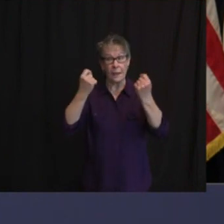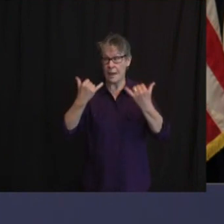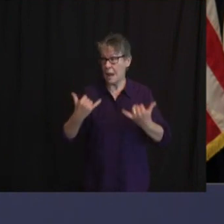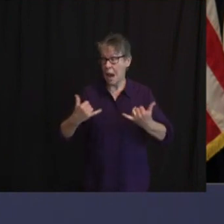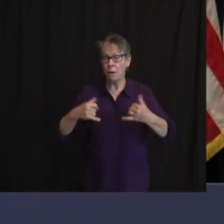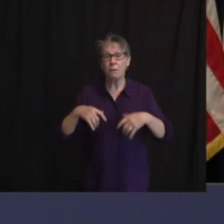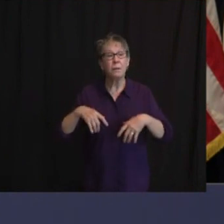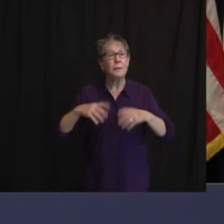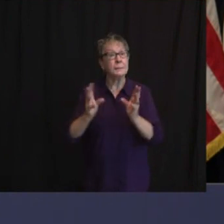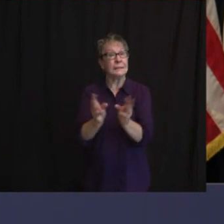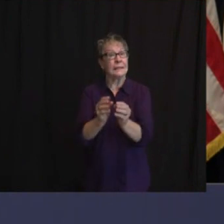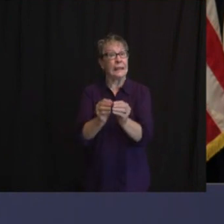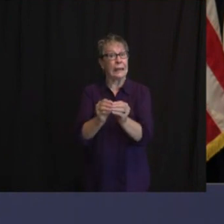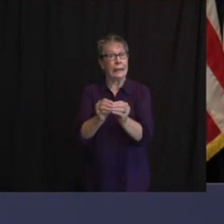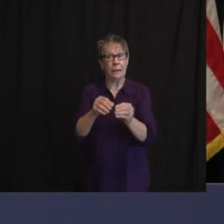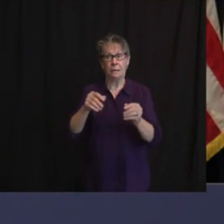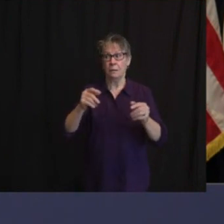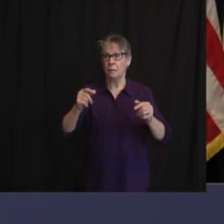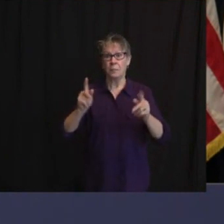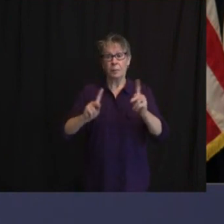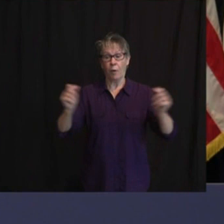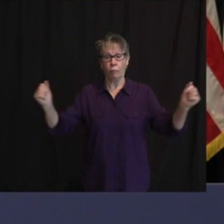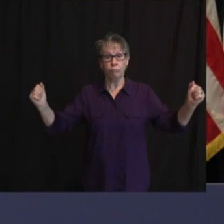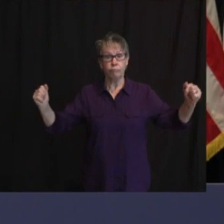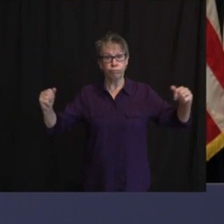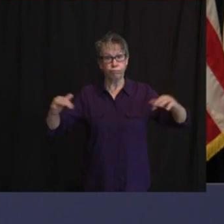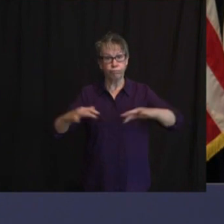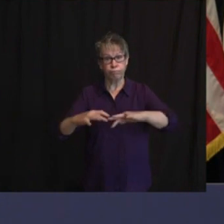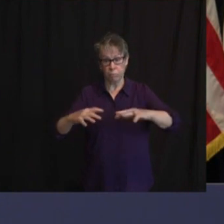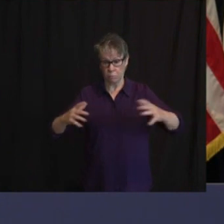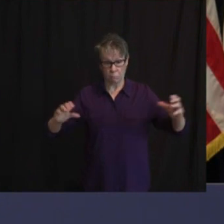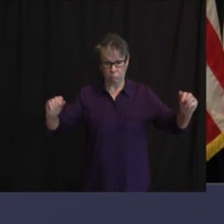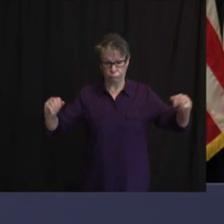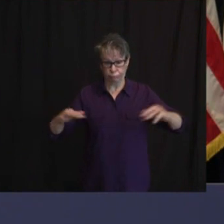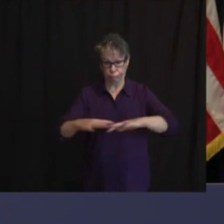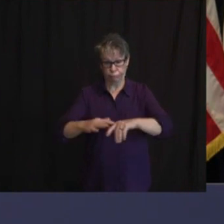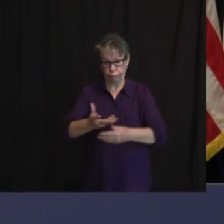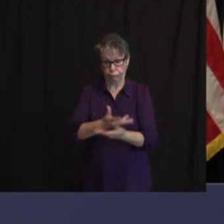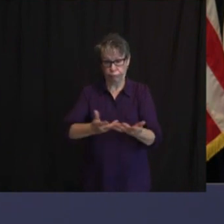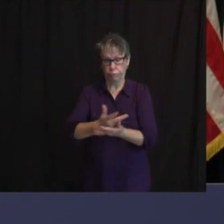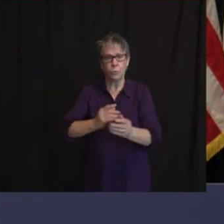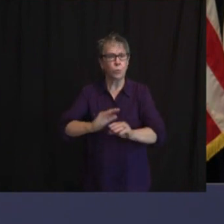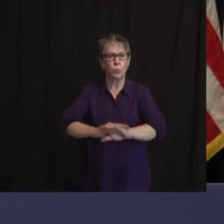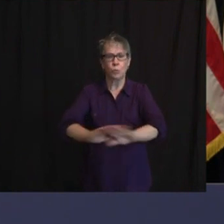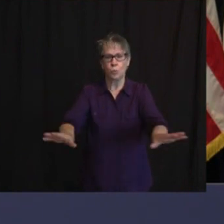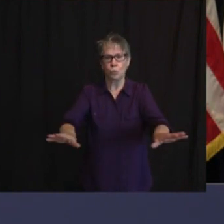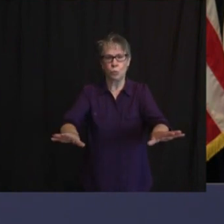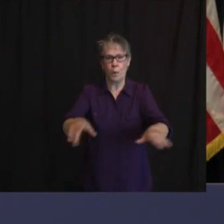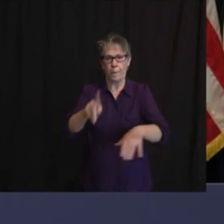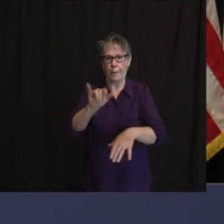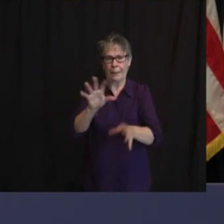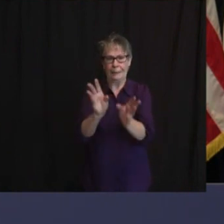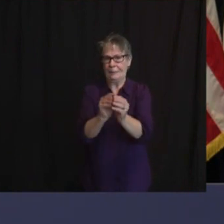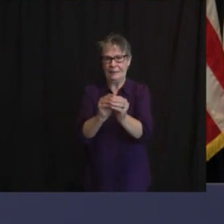10, what's the 10 or under 10 magic here? I want to make sure I don't violate my own executive